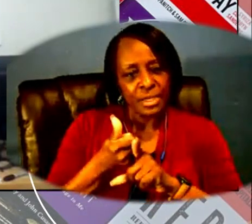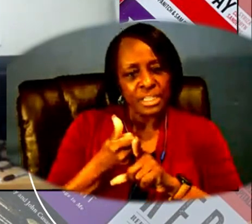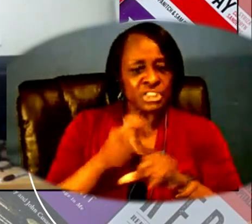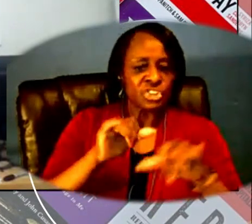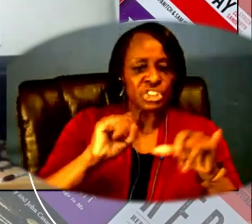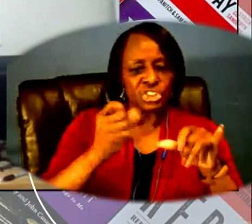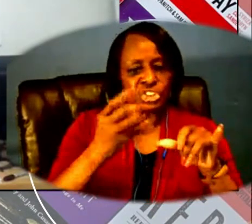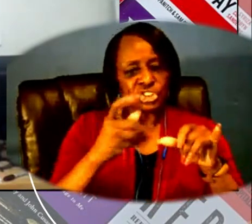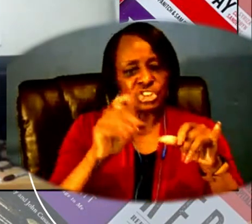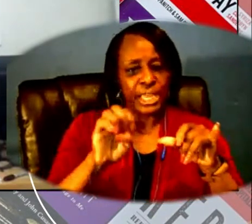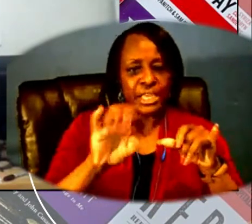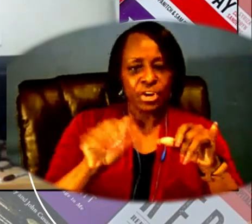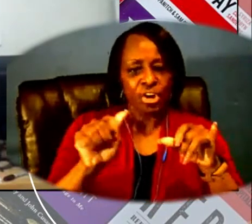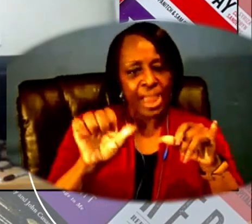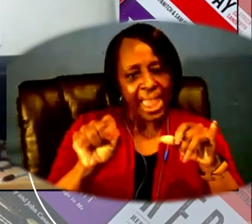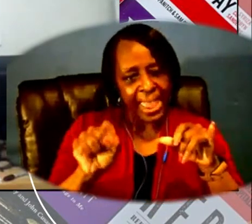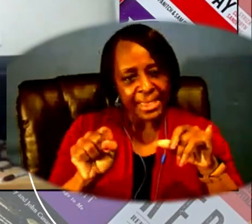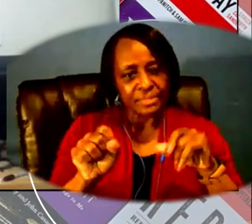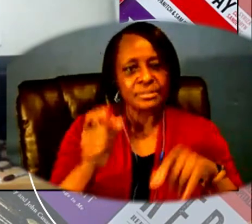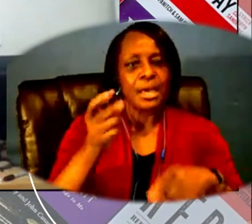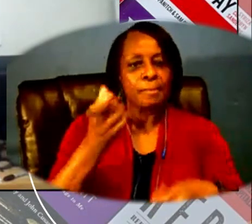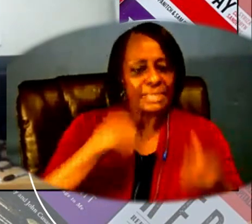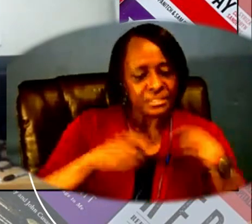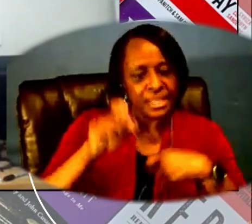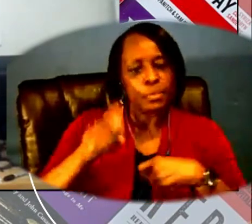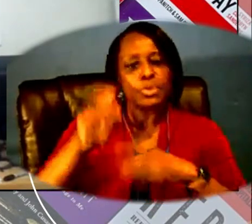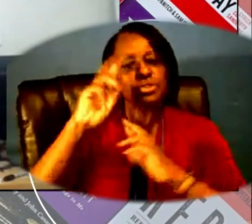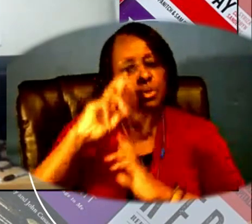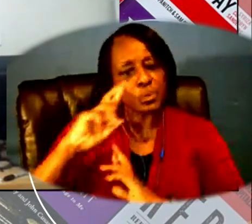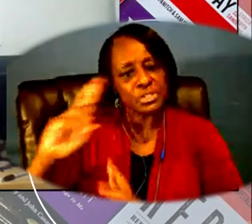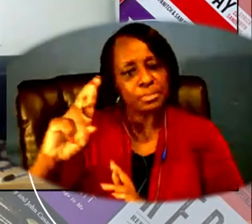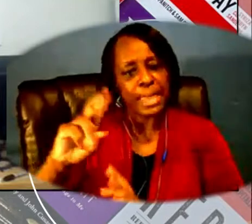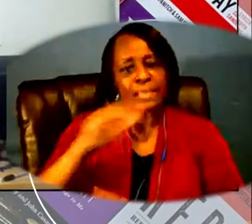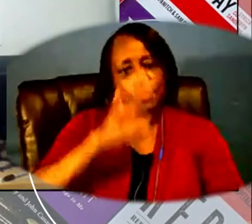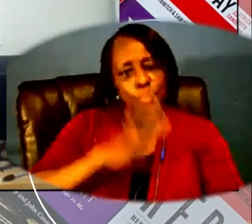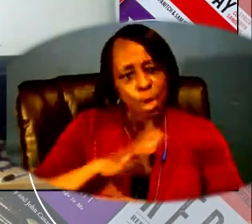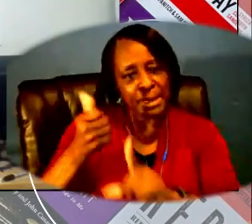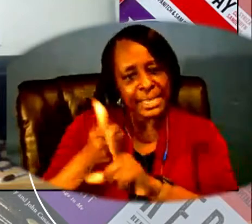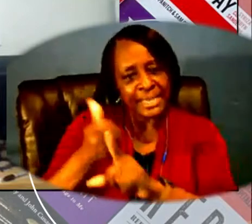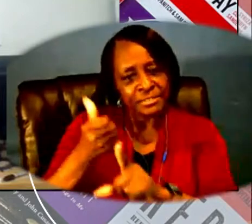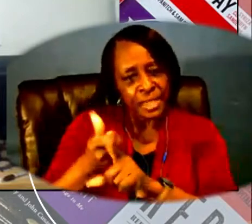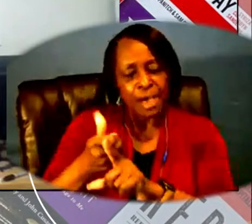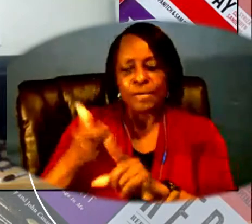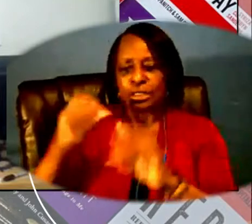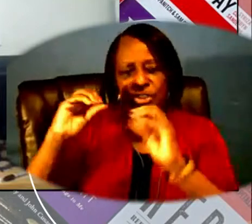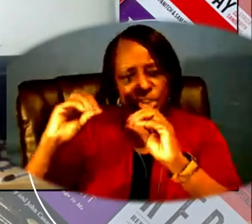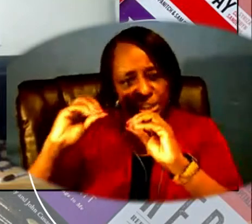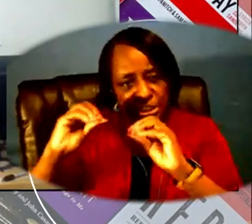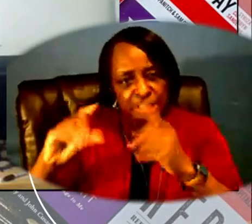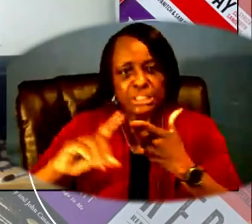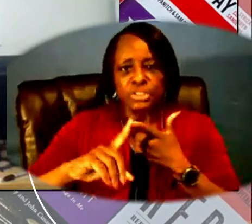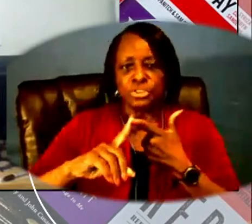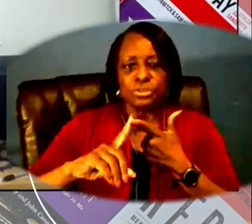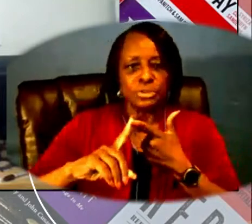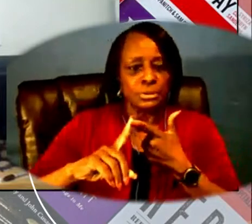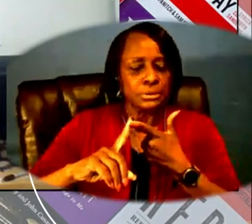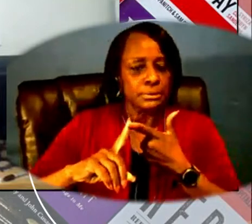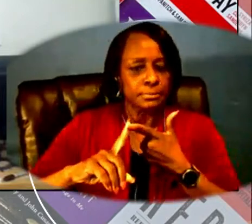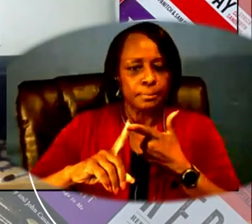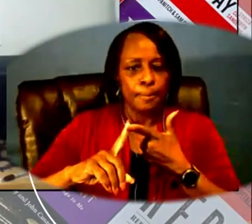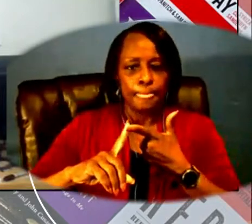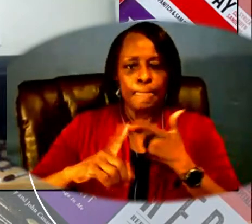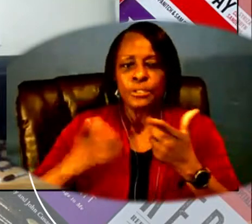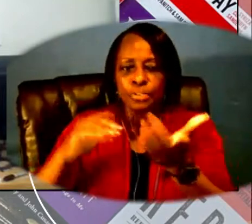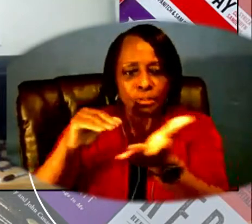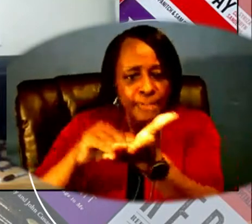is promoting the right conduct in our society, as our teachers, our